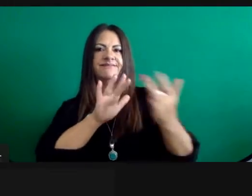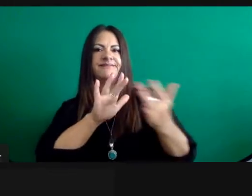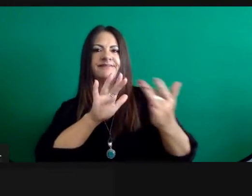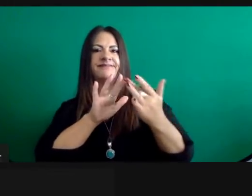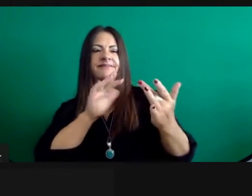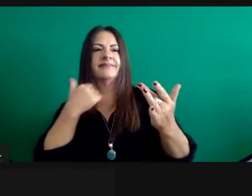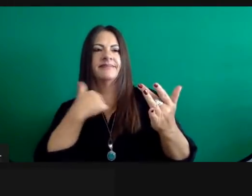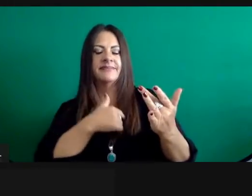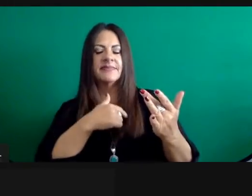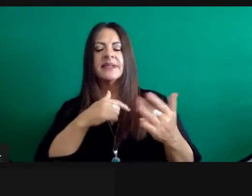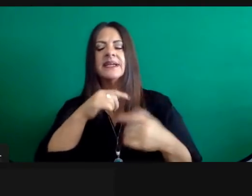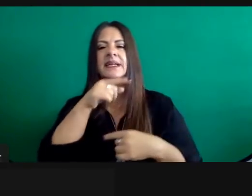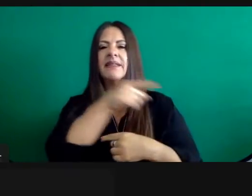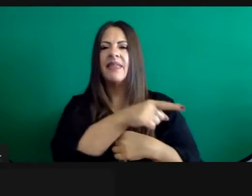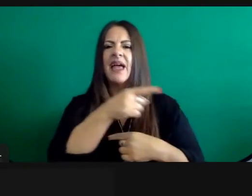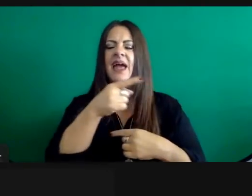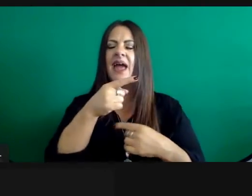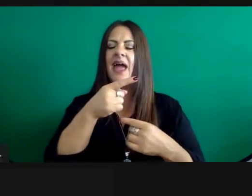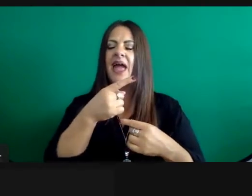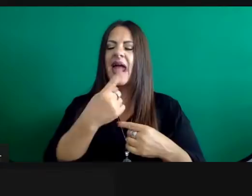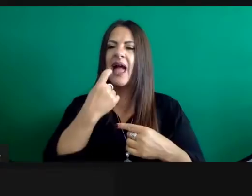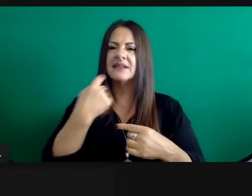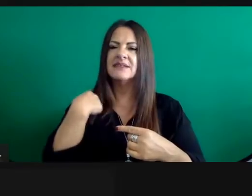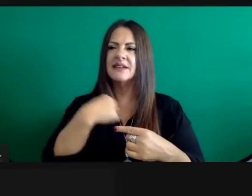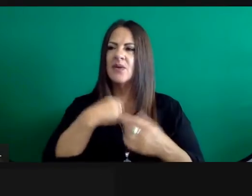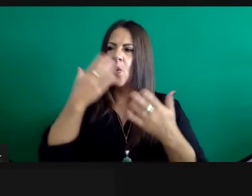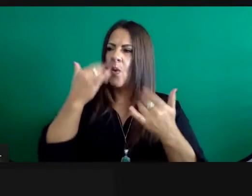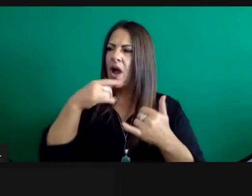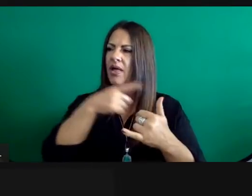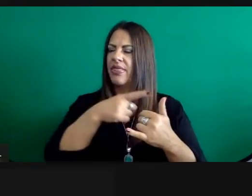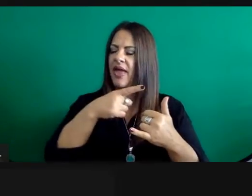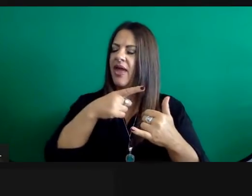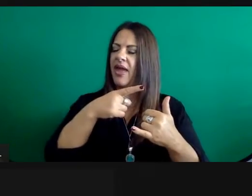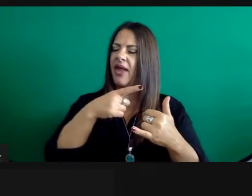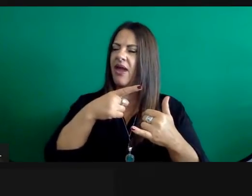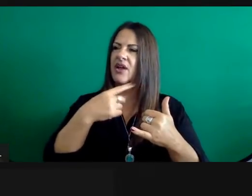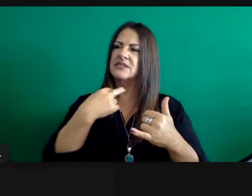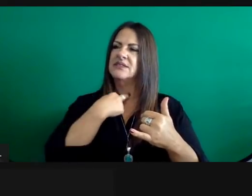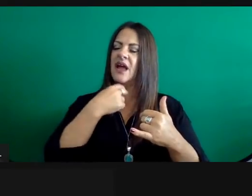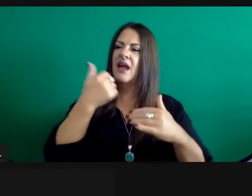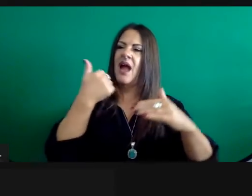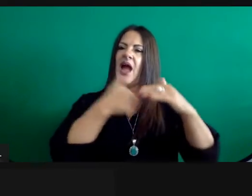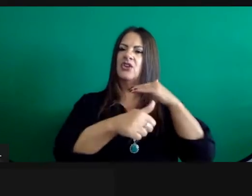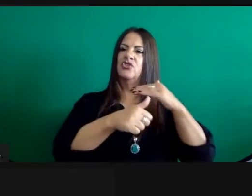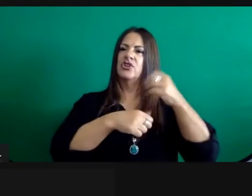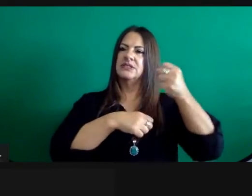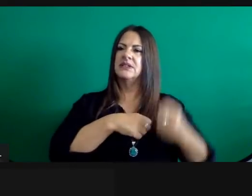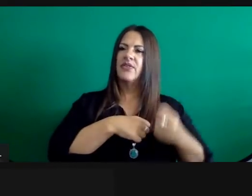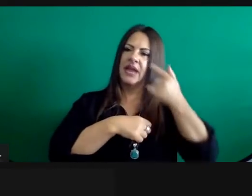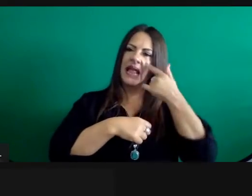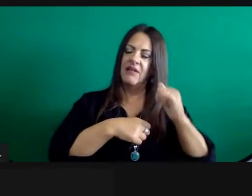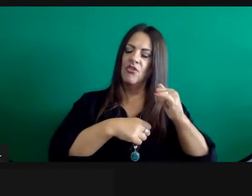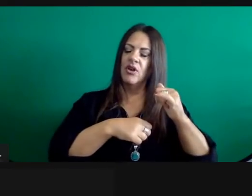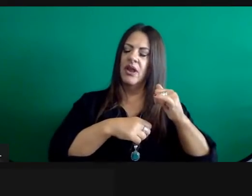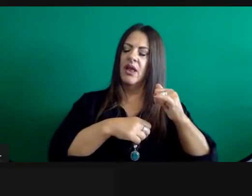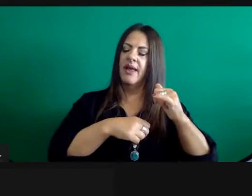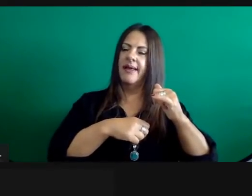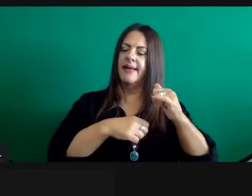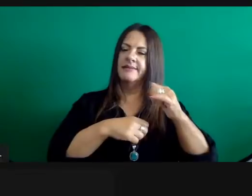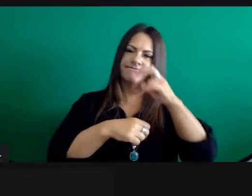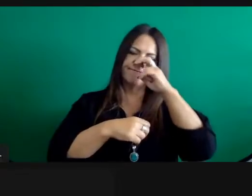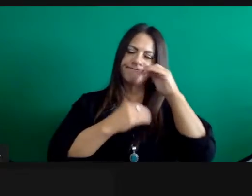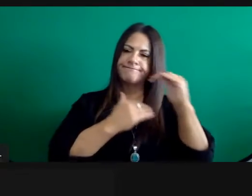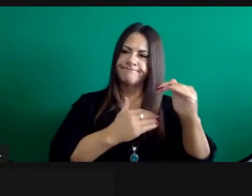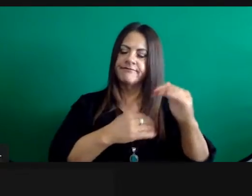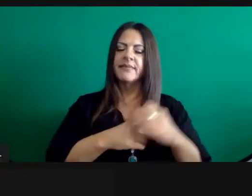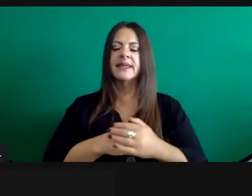they've been placed into. The Southern California region is a large one. Again, we leaned on something that the